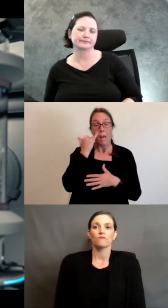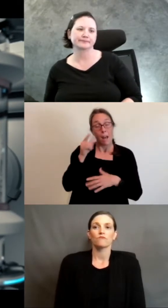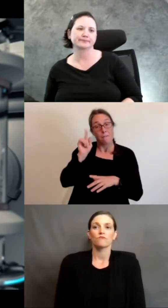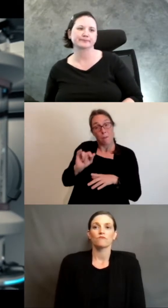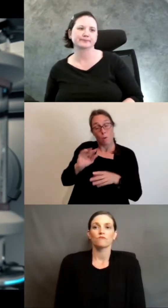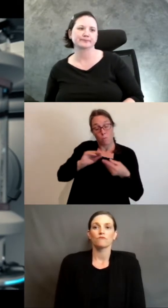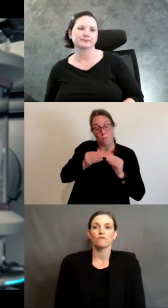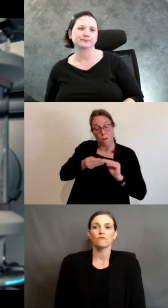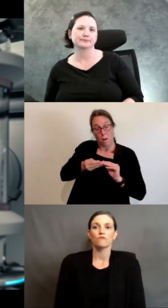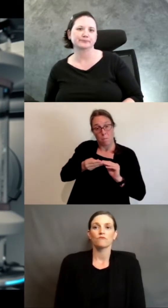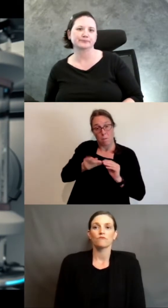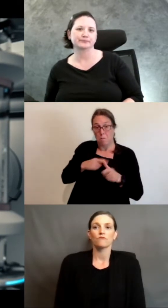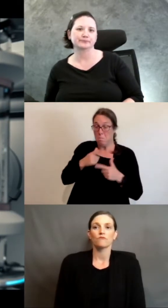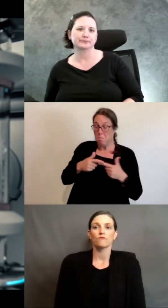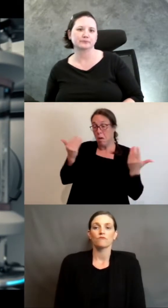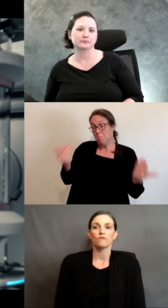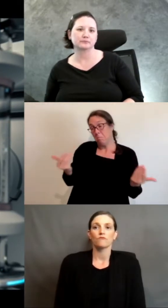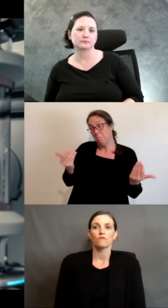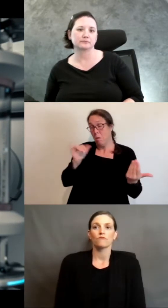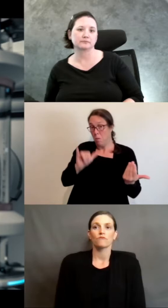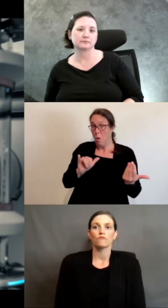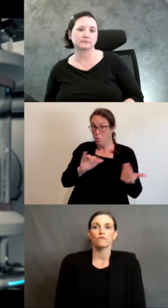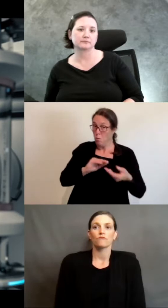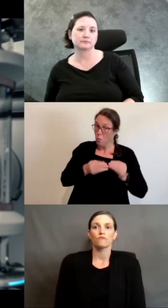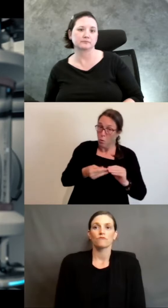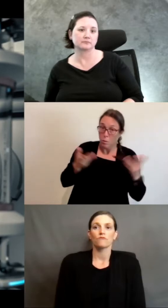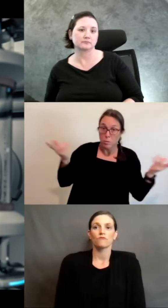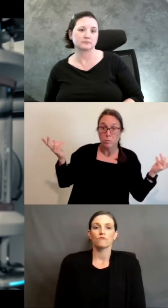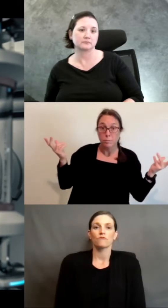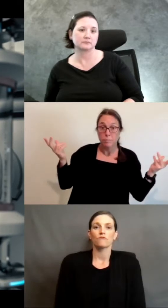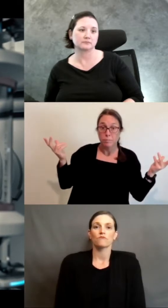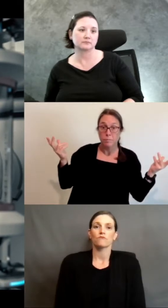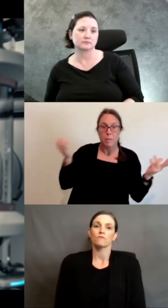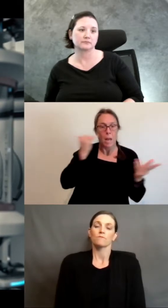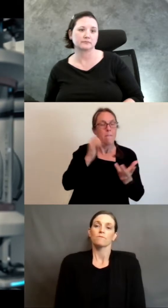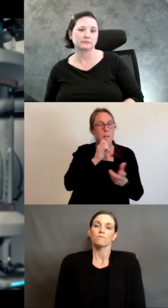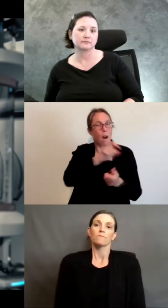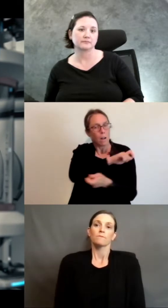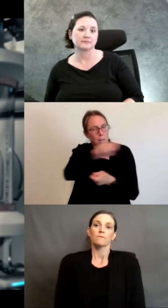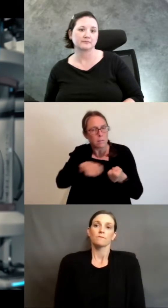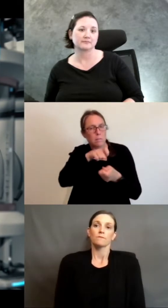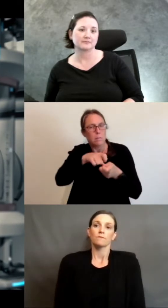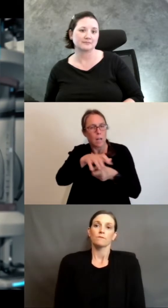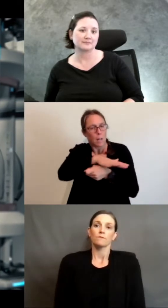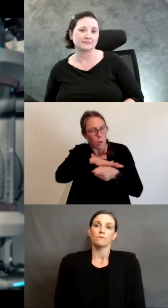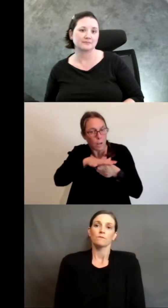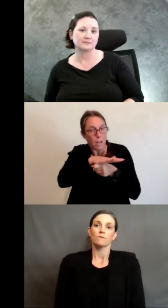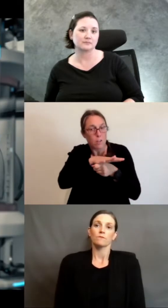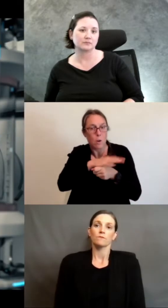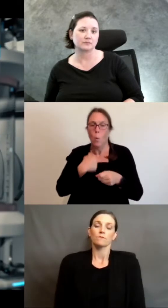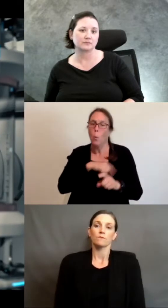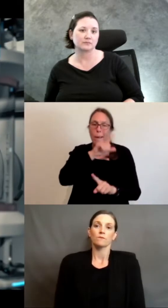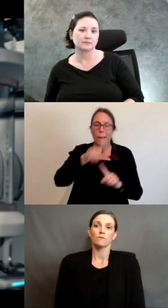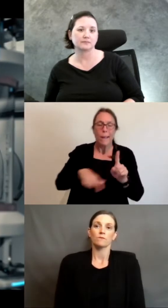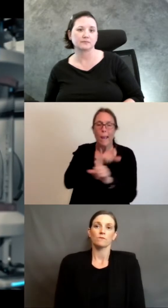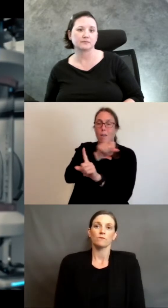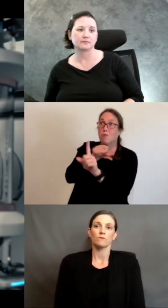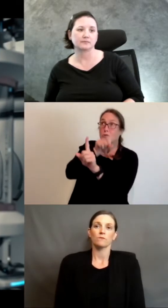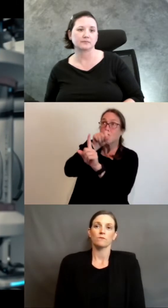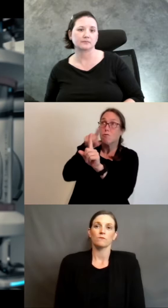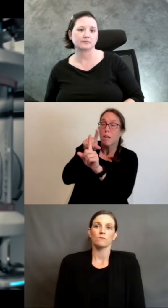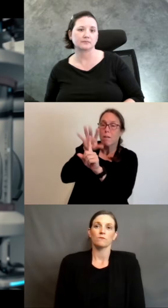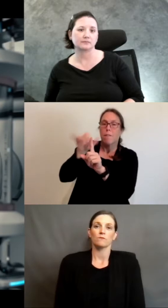the coordinates, those are the coordinates. If it's not in the exact location, we can't trigger the signal